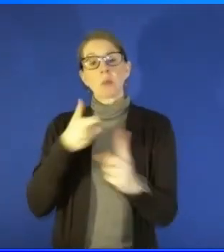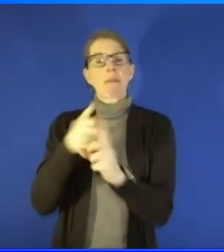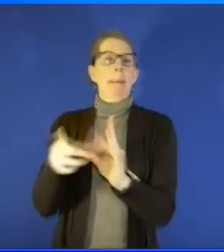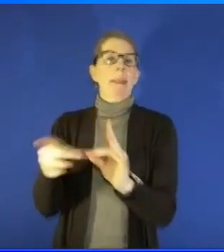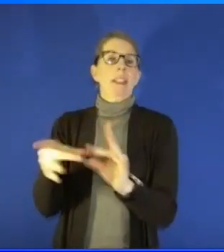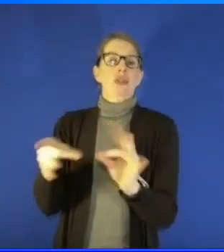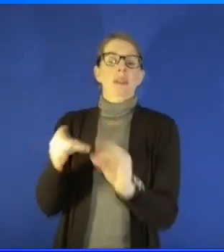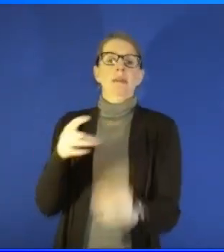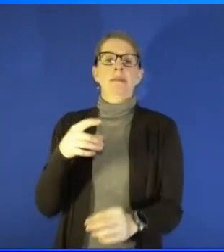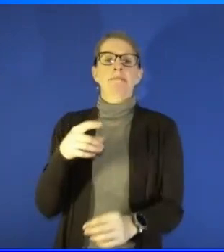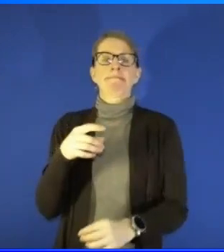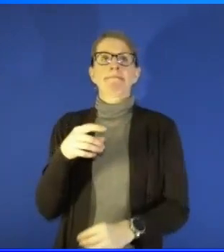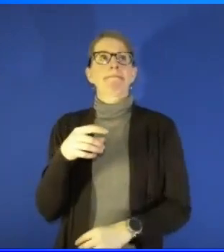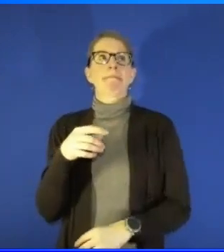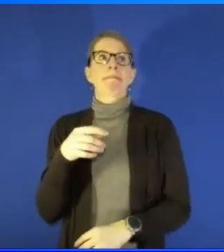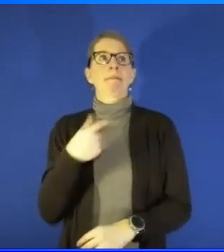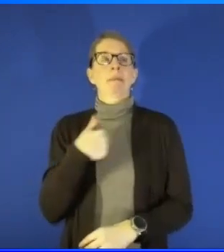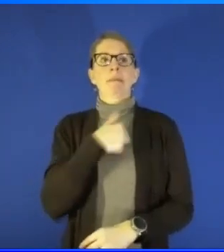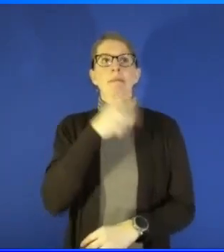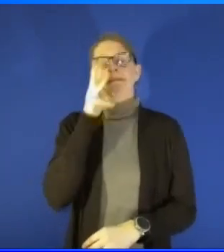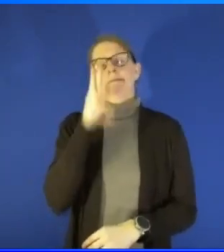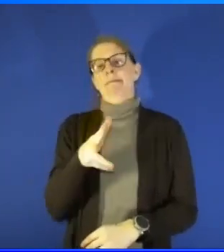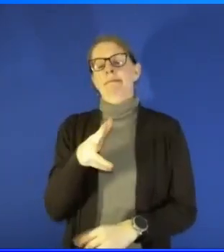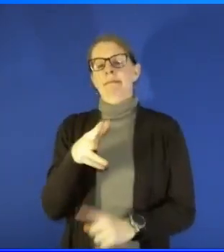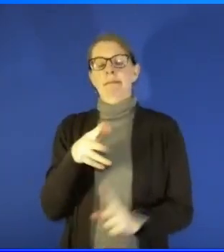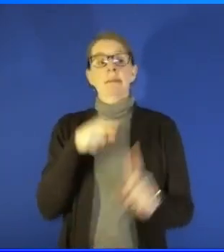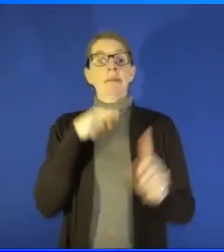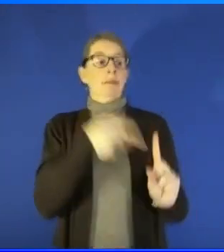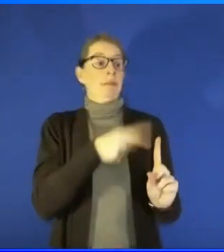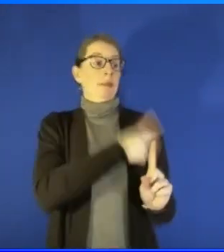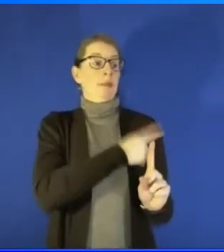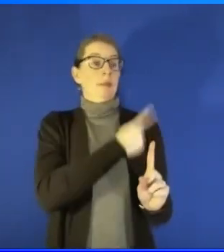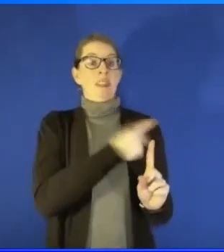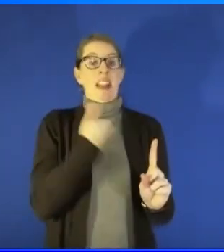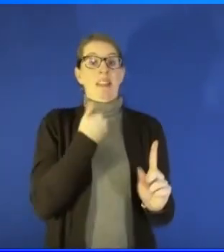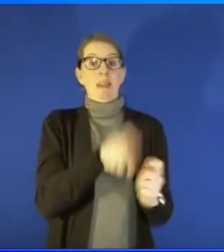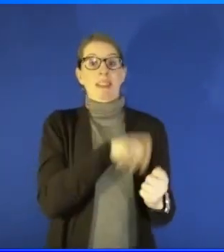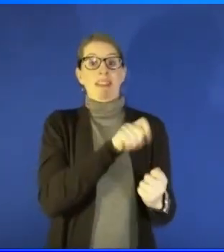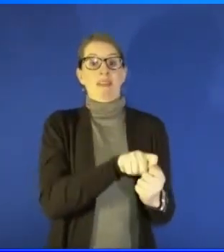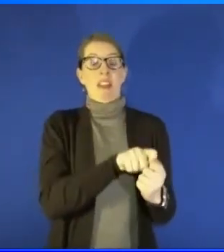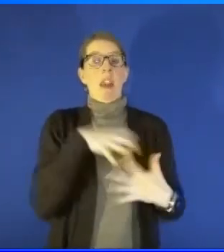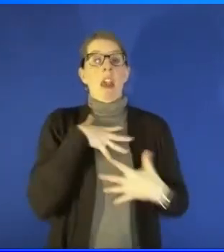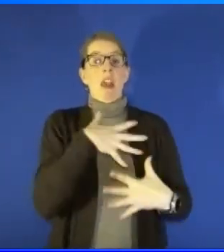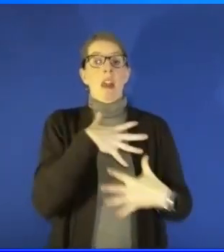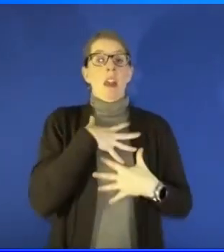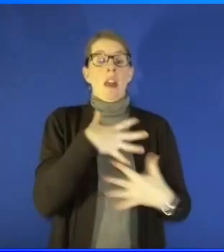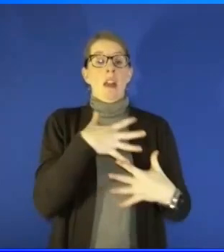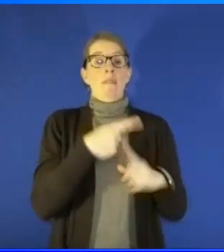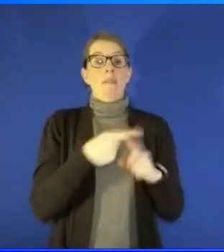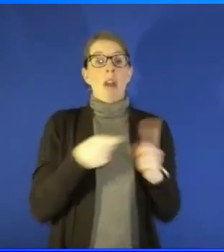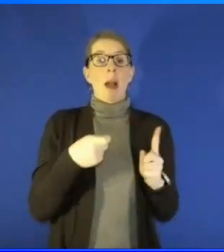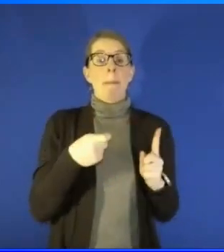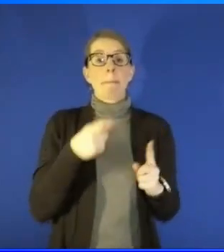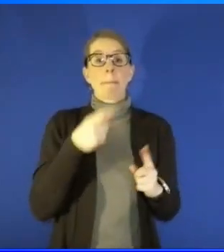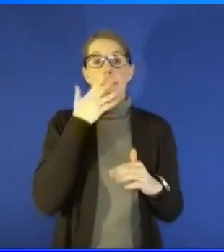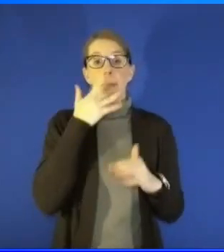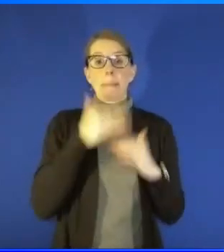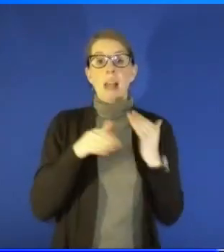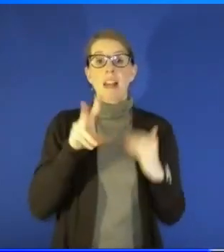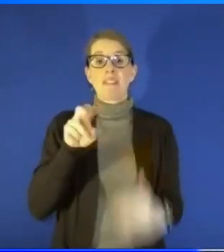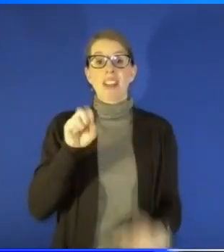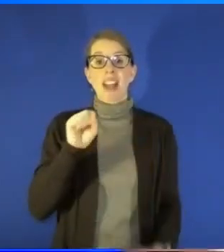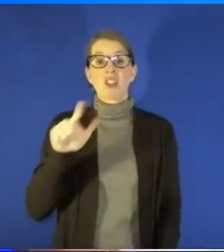say, this patient has the particular shortness of breath due to the blood vessel being attacked on the